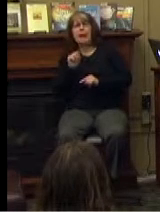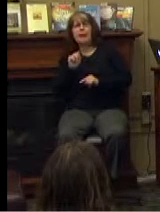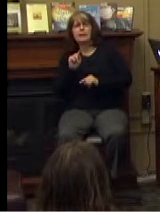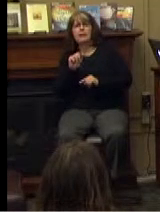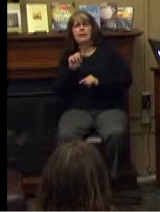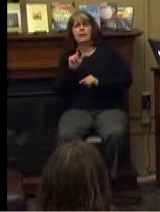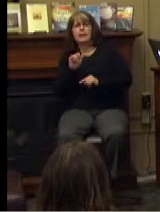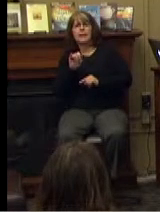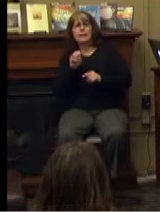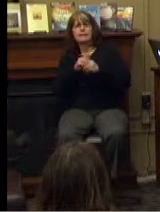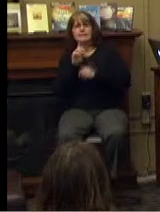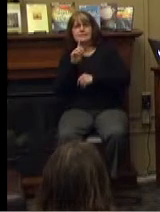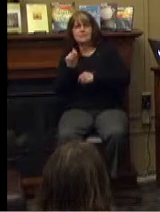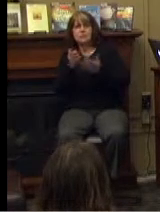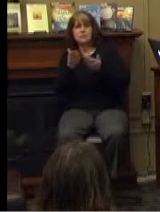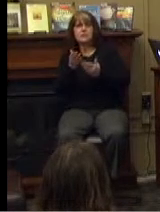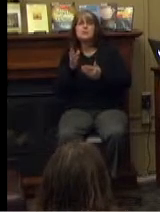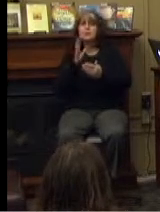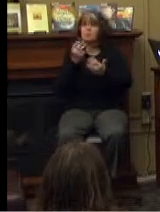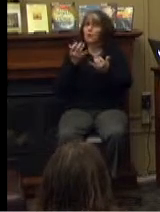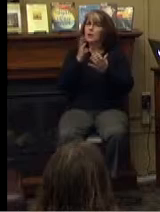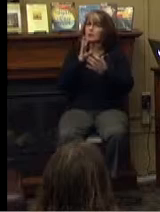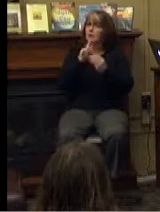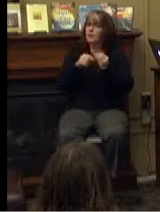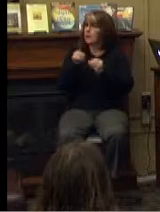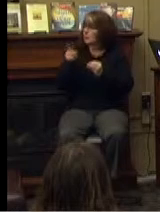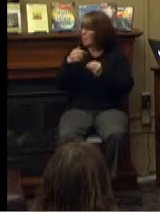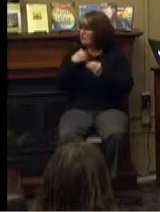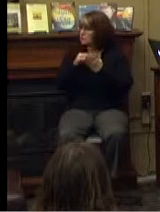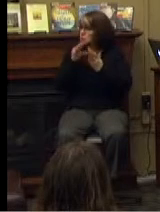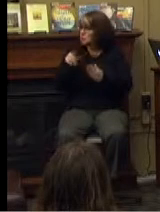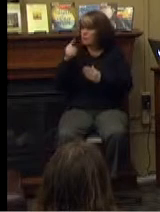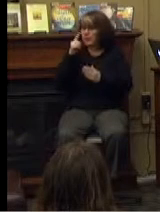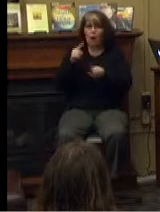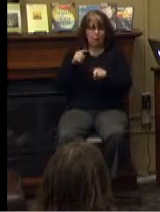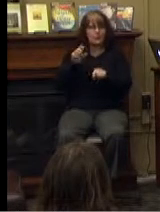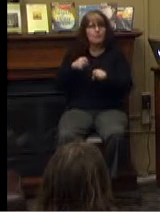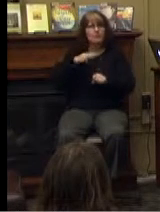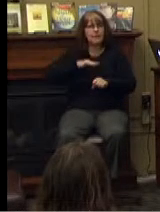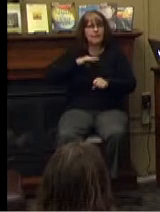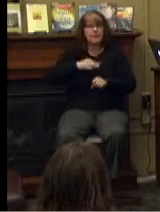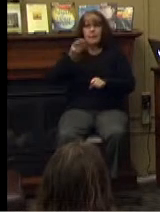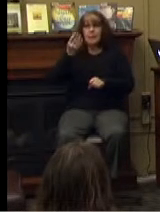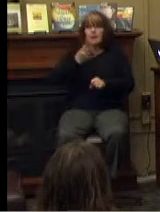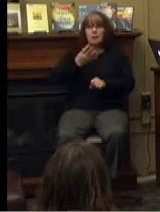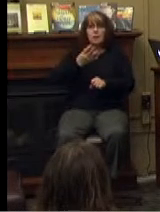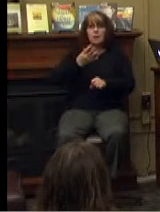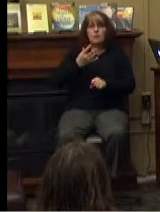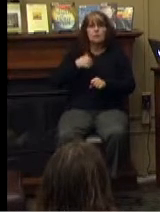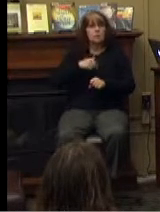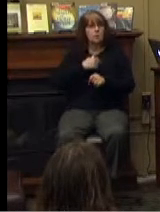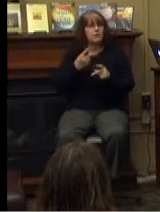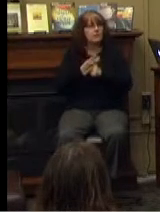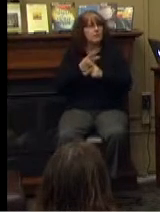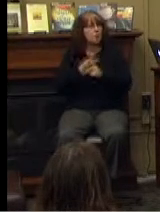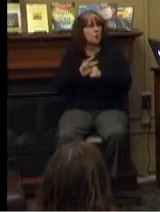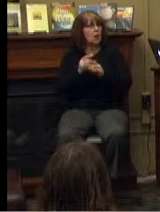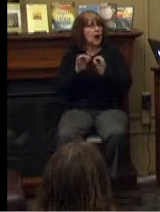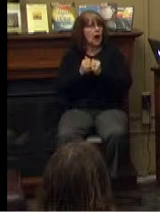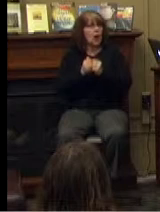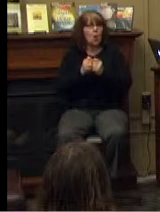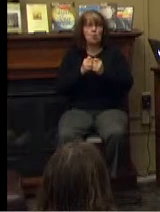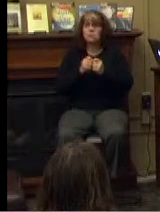let's talk about that. If you have a student that you feel maybe you could benefit, just let me know and we can figure out how some ways to navigate